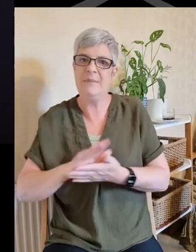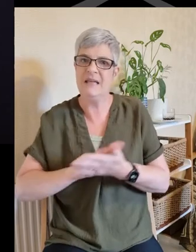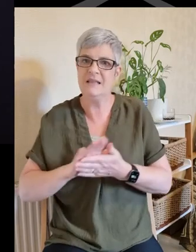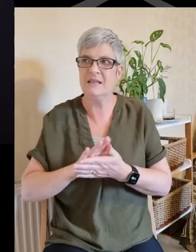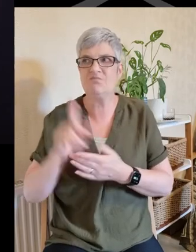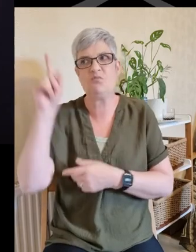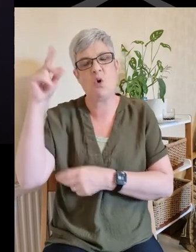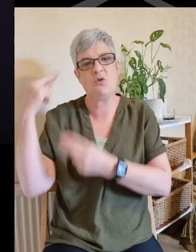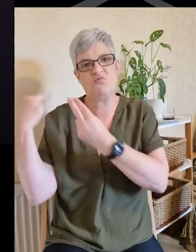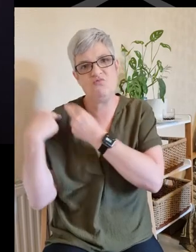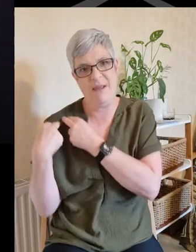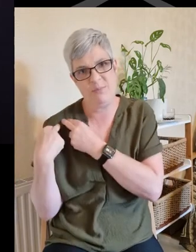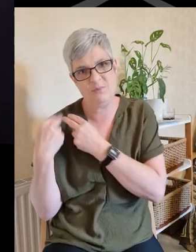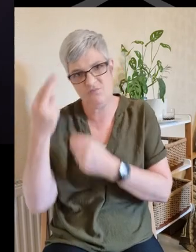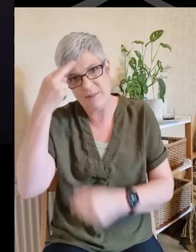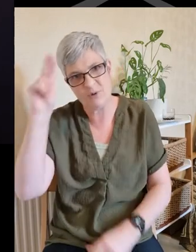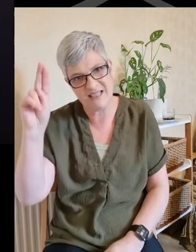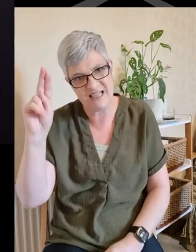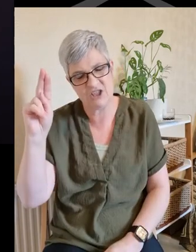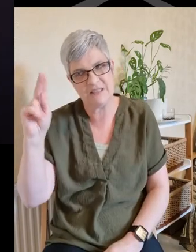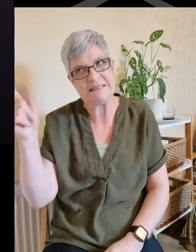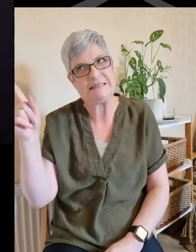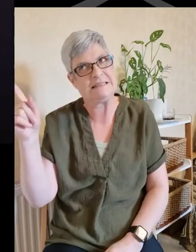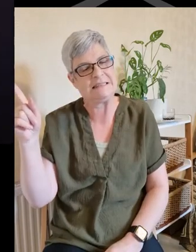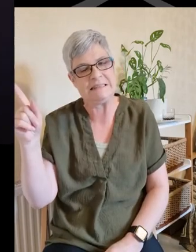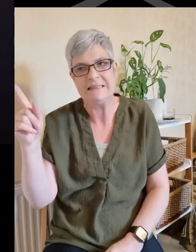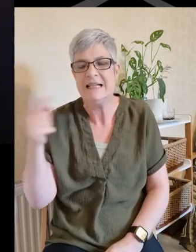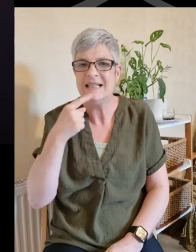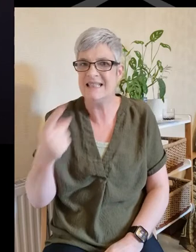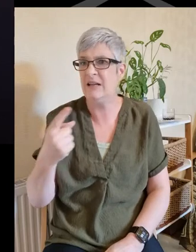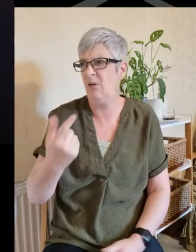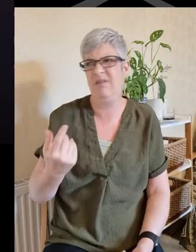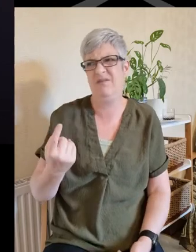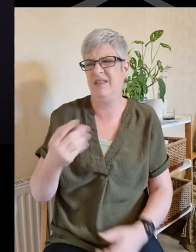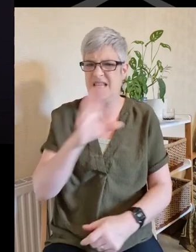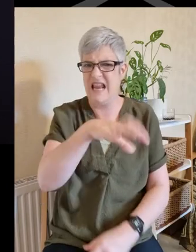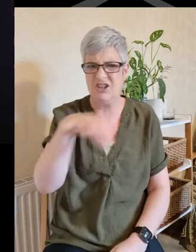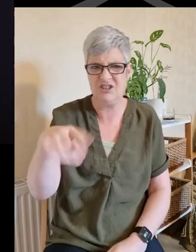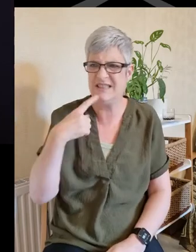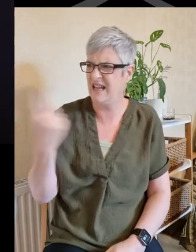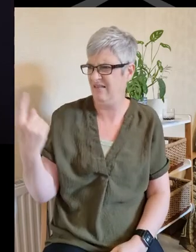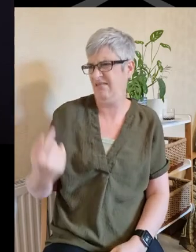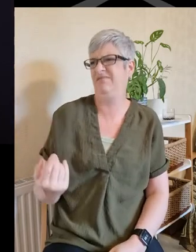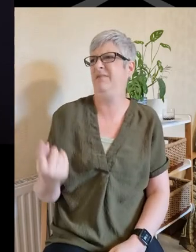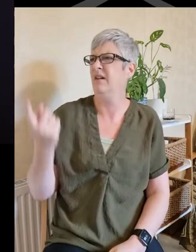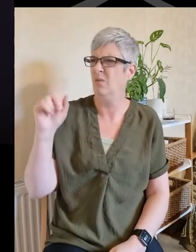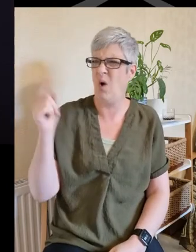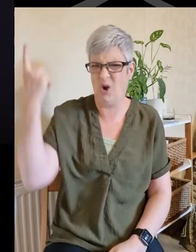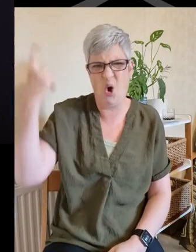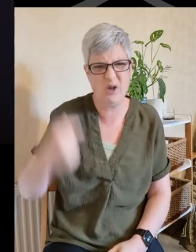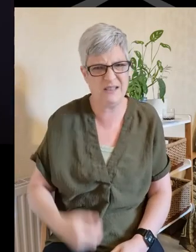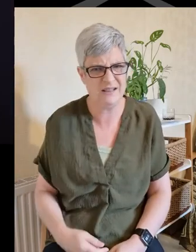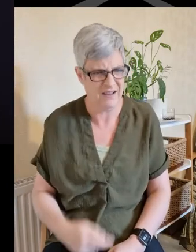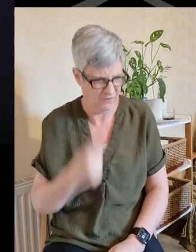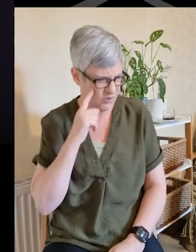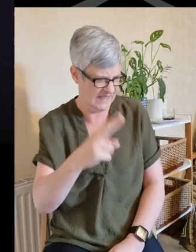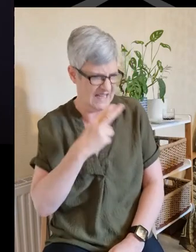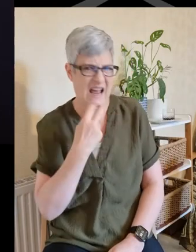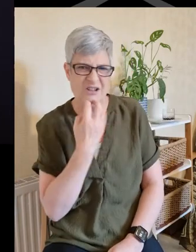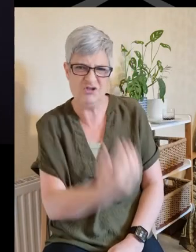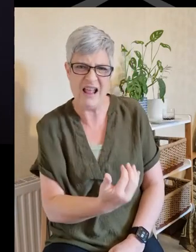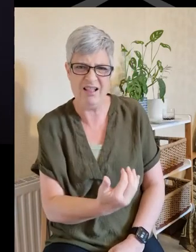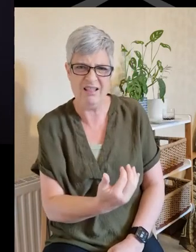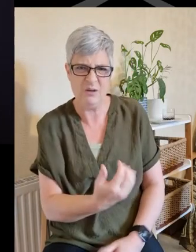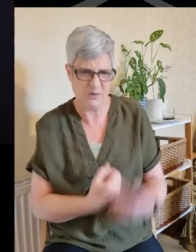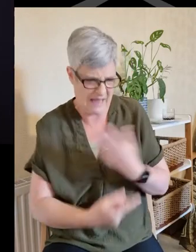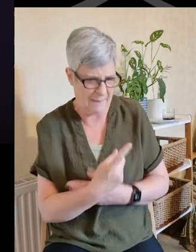reputation. The nations around were saying, can't it be much of a God if all that's happening to Israel? Have you seen what Israel are going through?